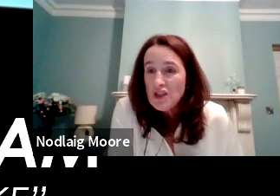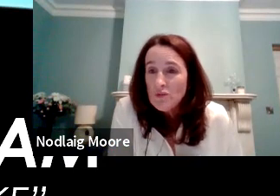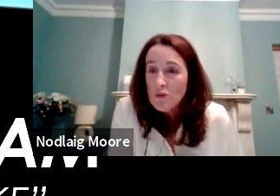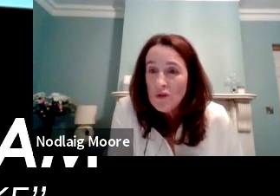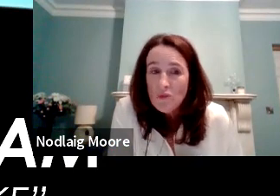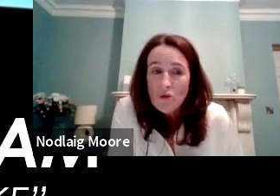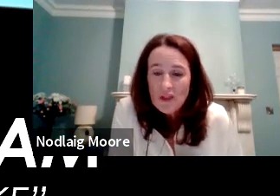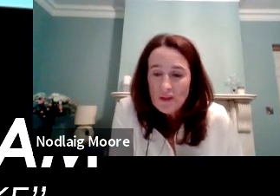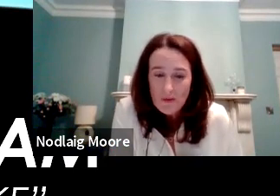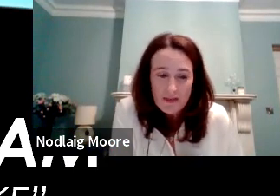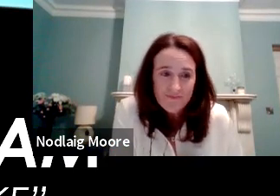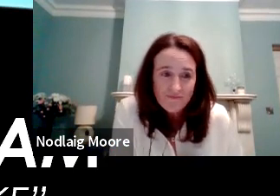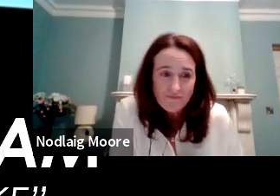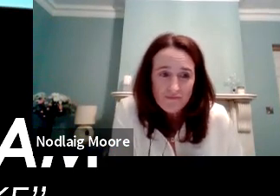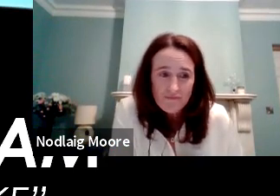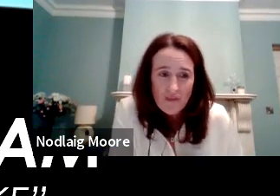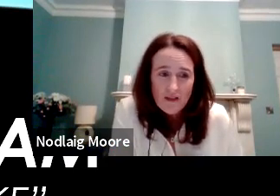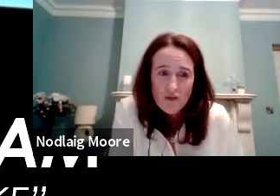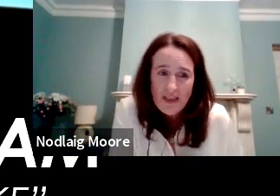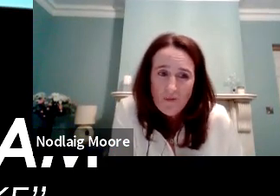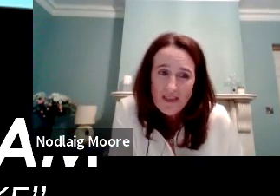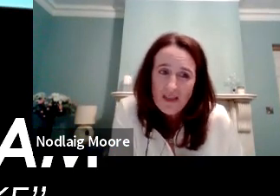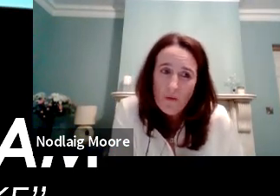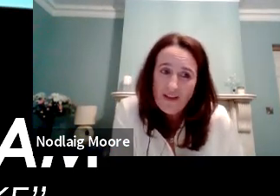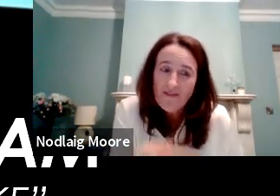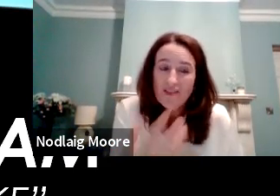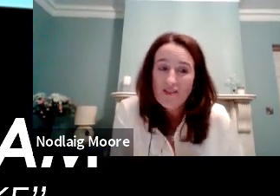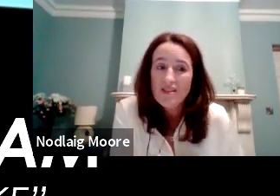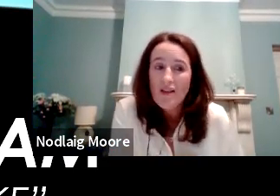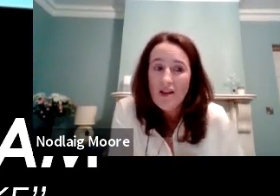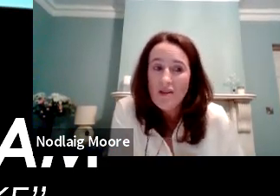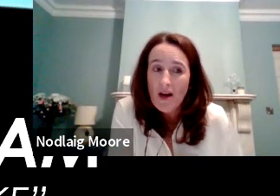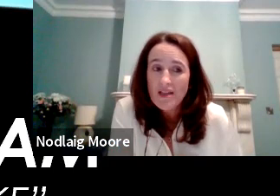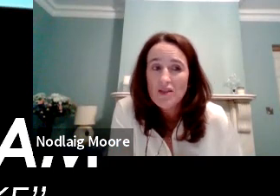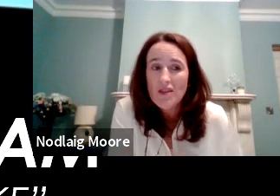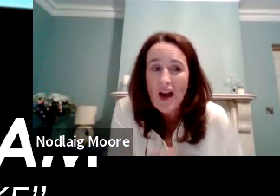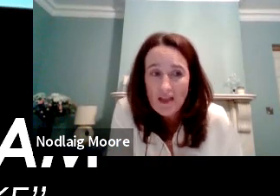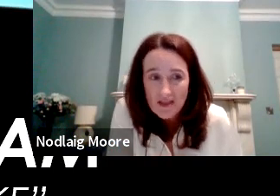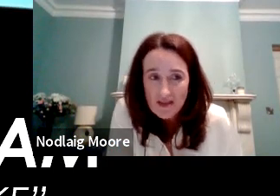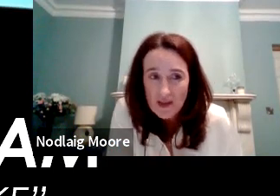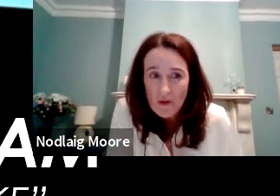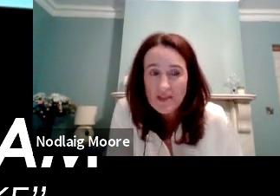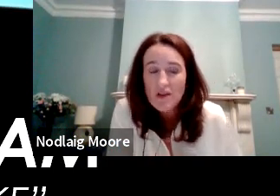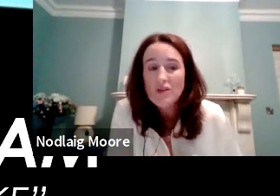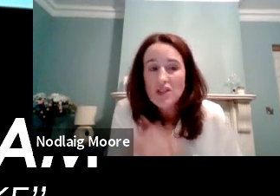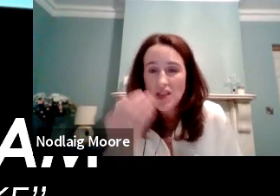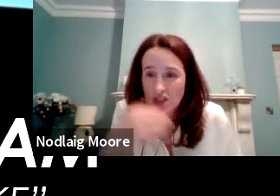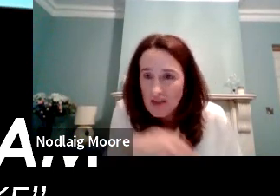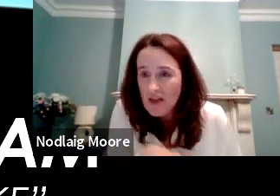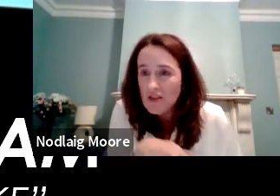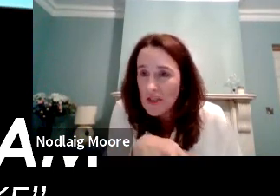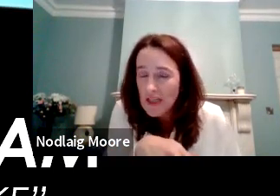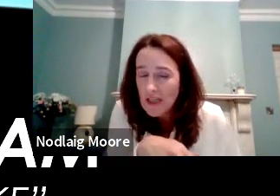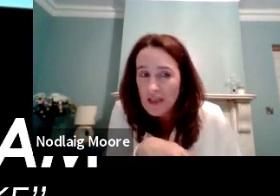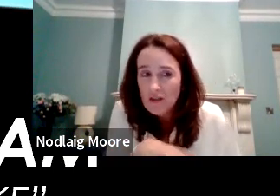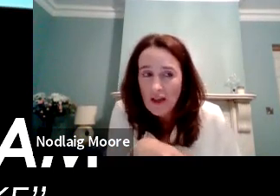on some soothing music as well. So then we see, well, what effect does this have on the body? So the heart starts slowing down, the tension